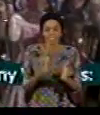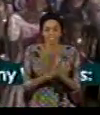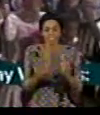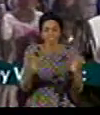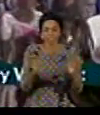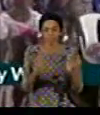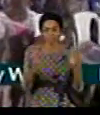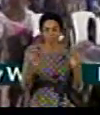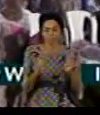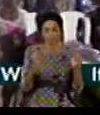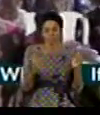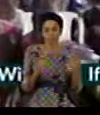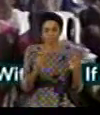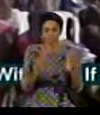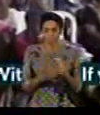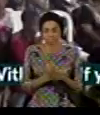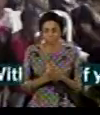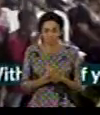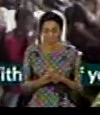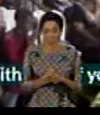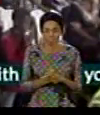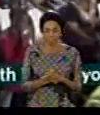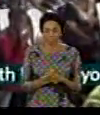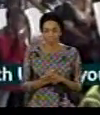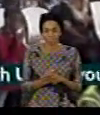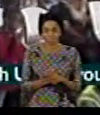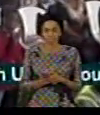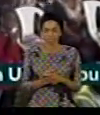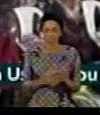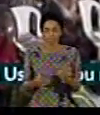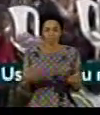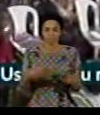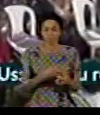on. We want to go online. Online.